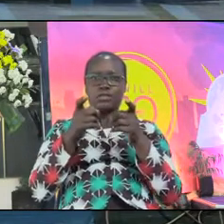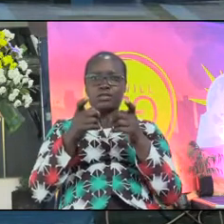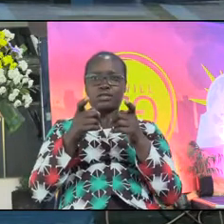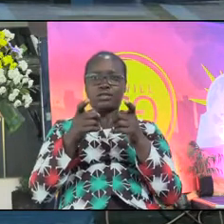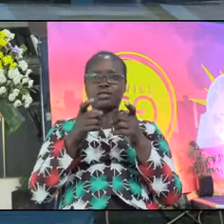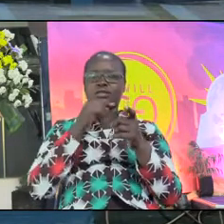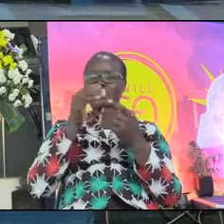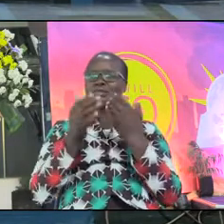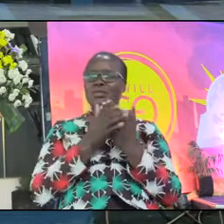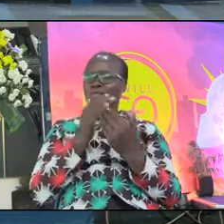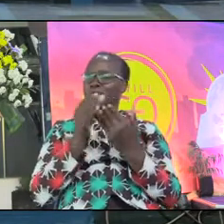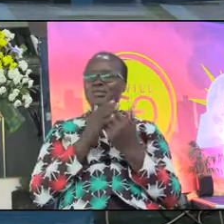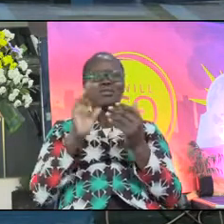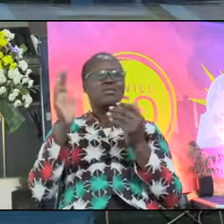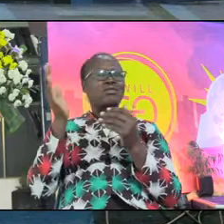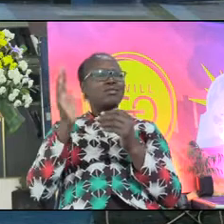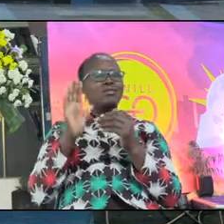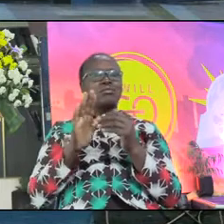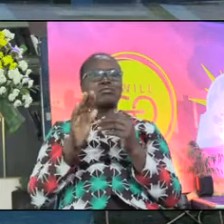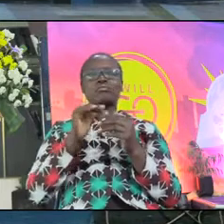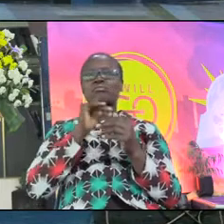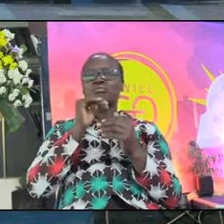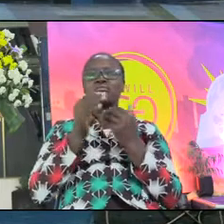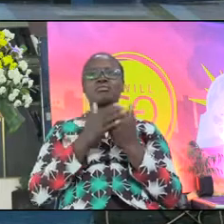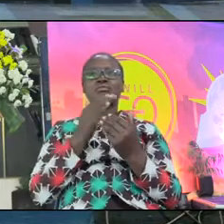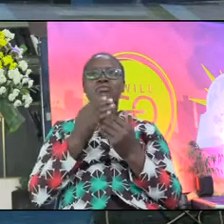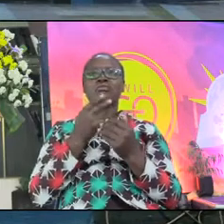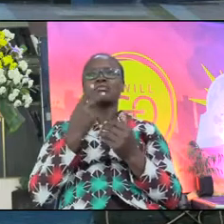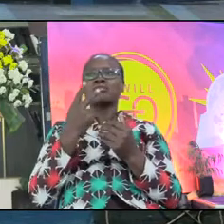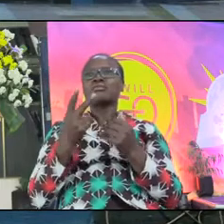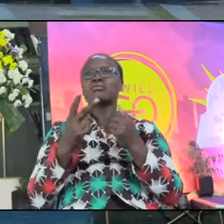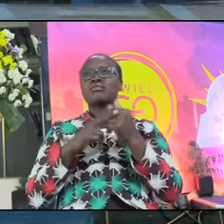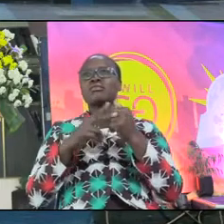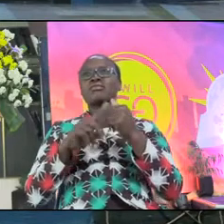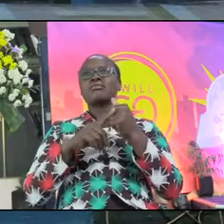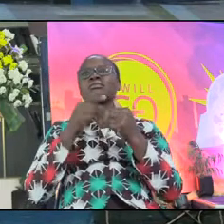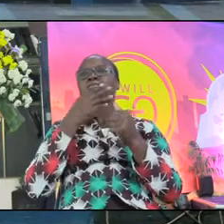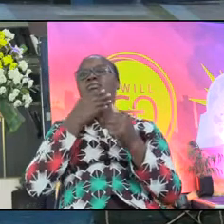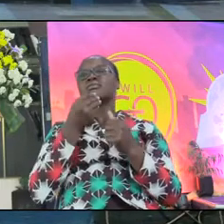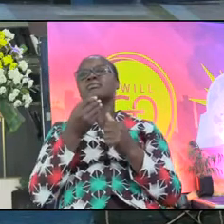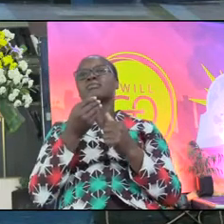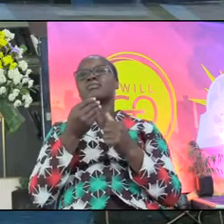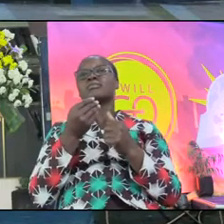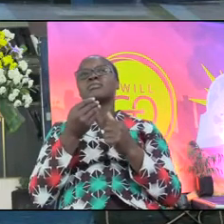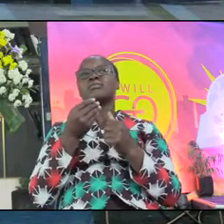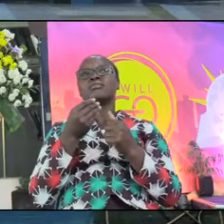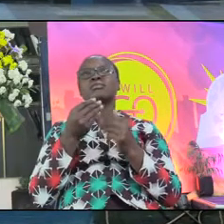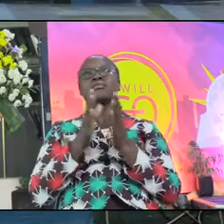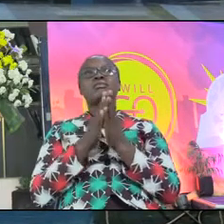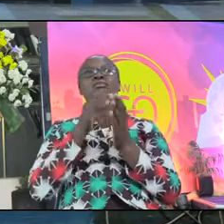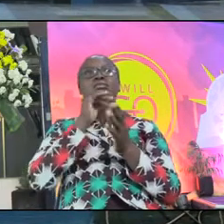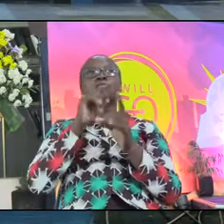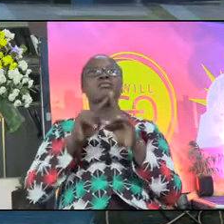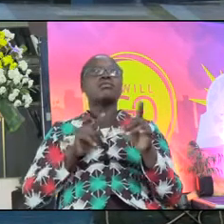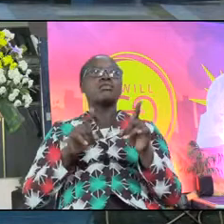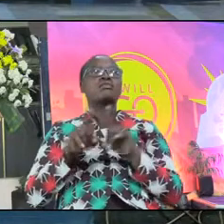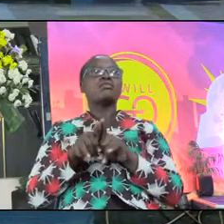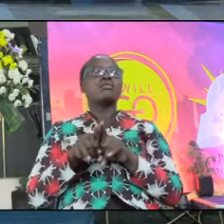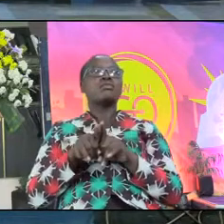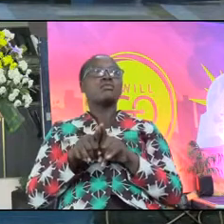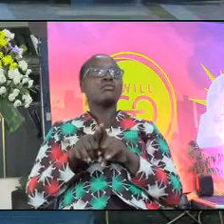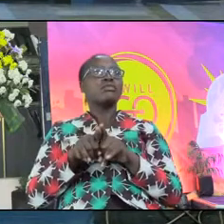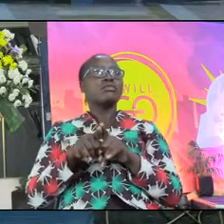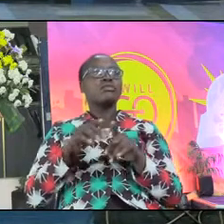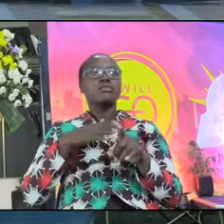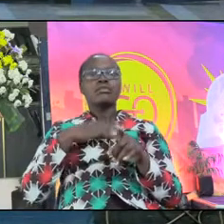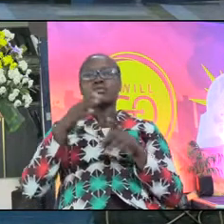took care of the ship. He took care of those 276 men. Oh, my brothers and sisters, my God